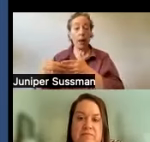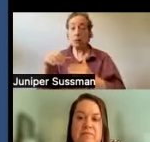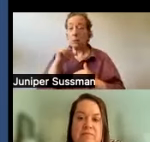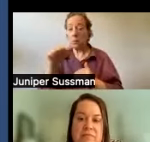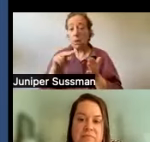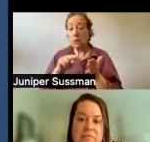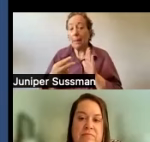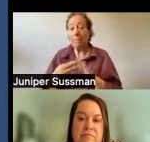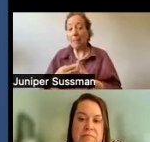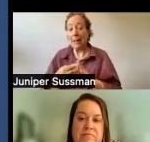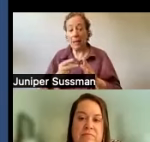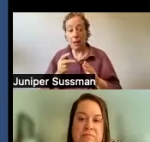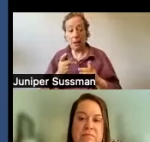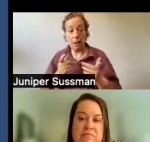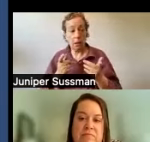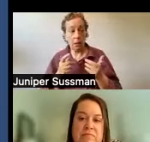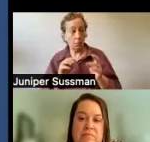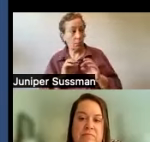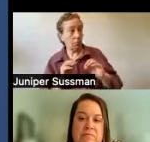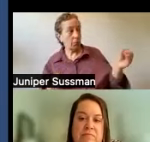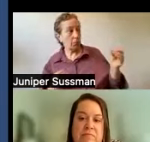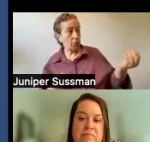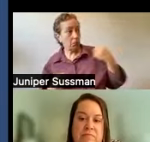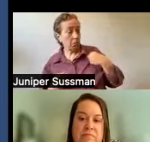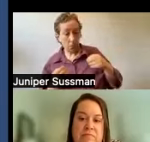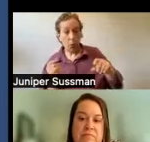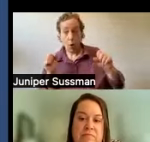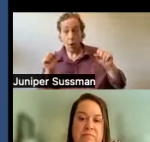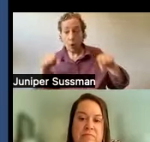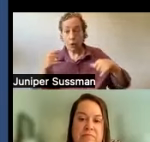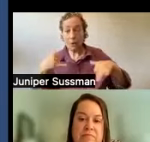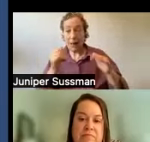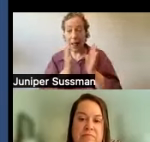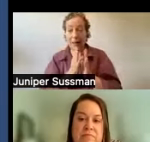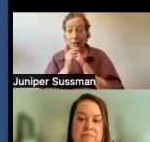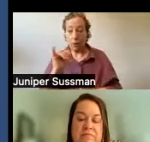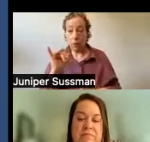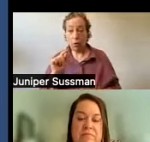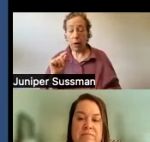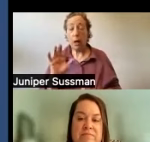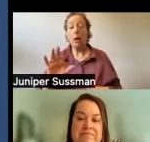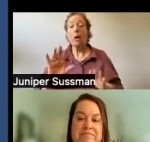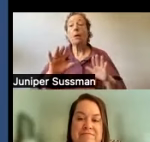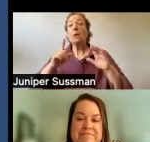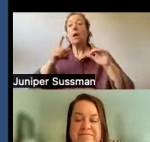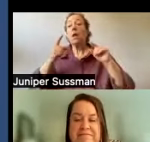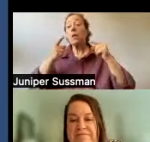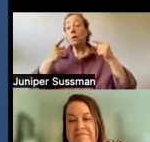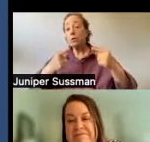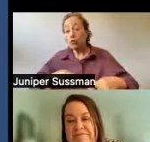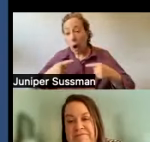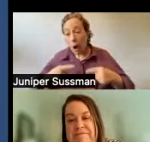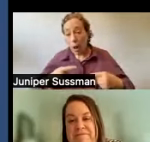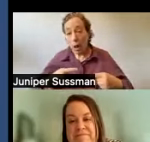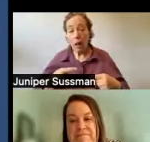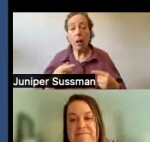needing something more affirmative. I think what the struggle is, kind of similar to what we were talking about before, is getting that